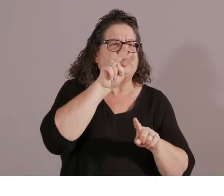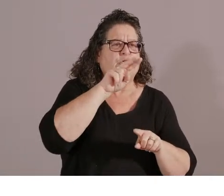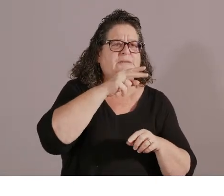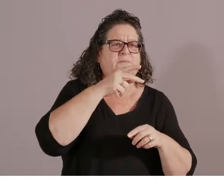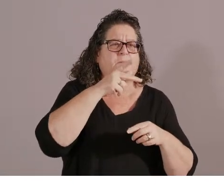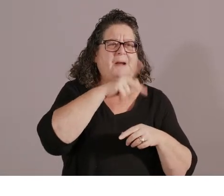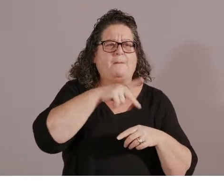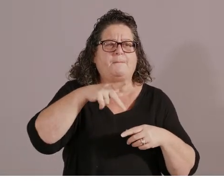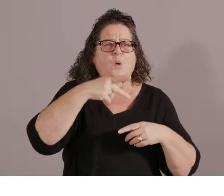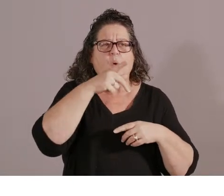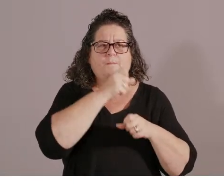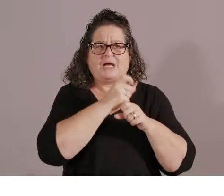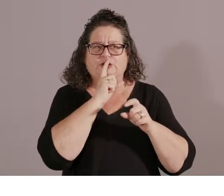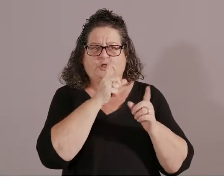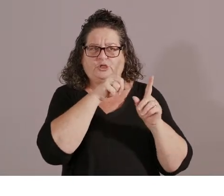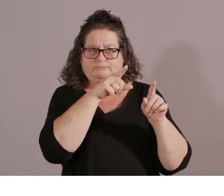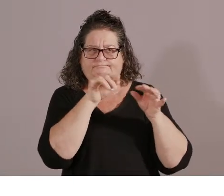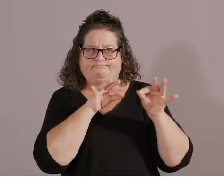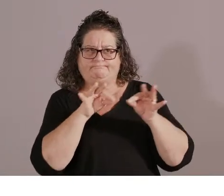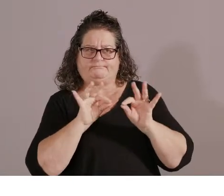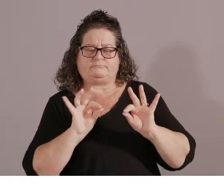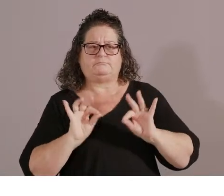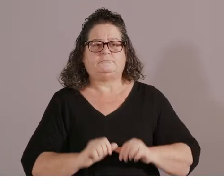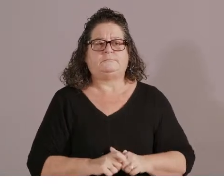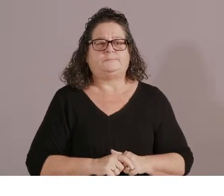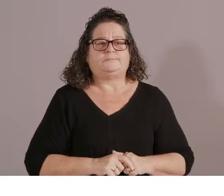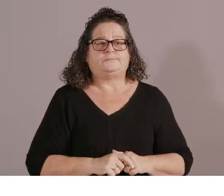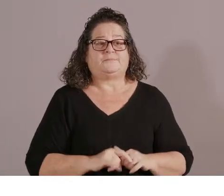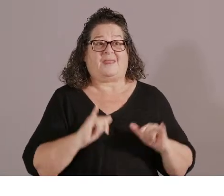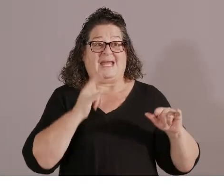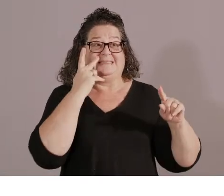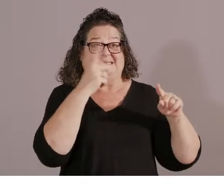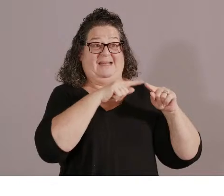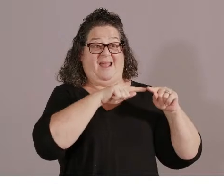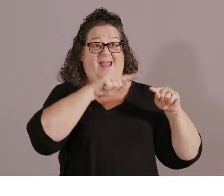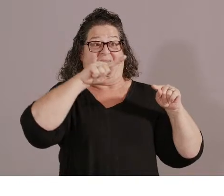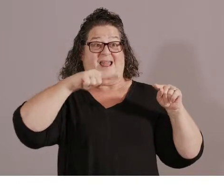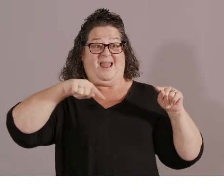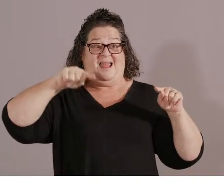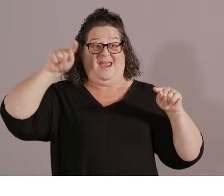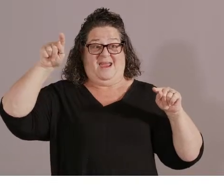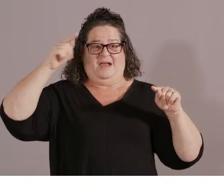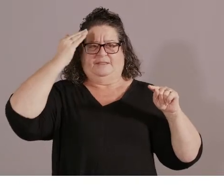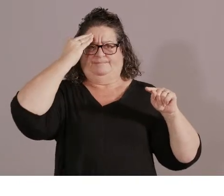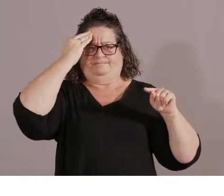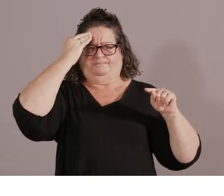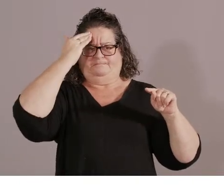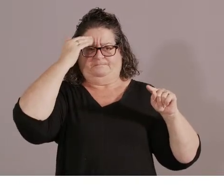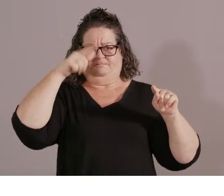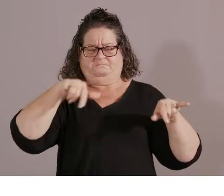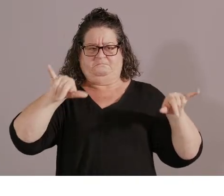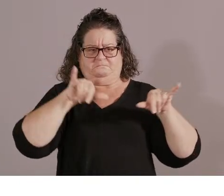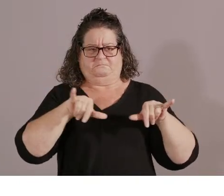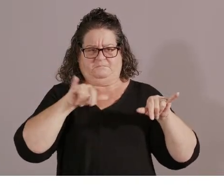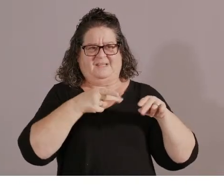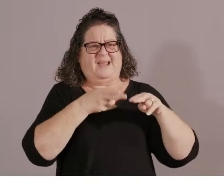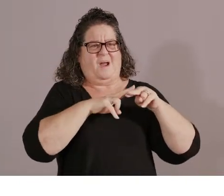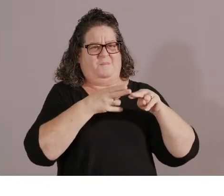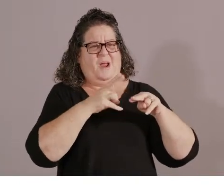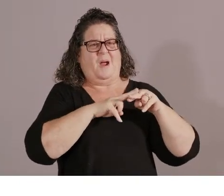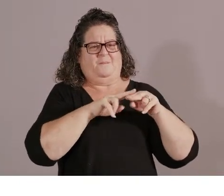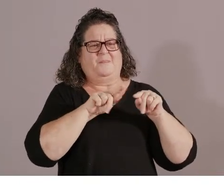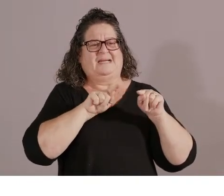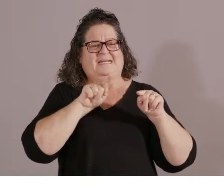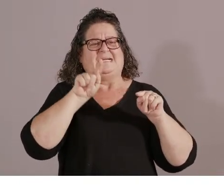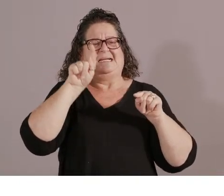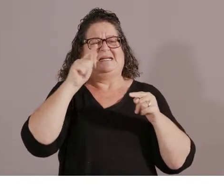So as you look at the epi curve, you are likely familiar with this. We continue to add new events that may